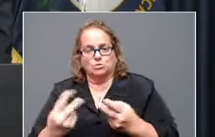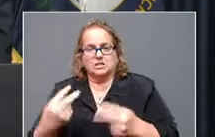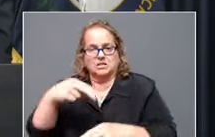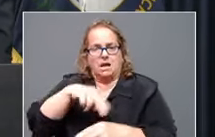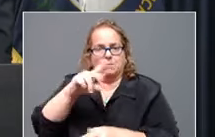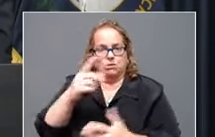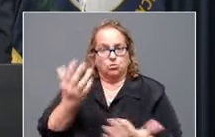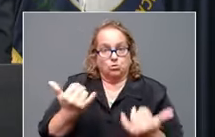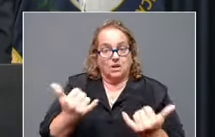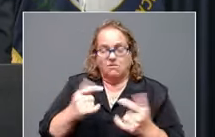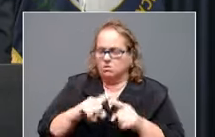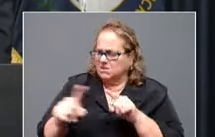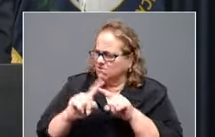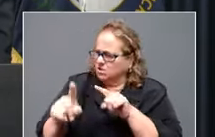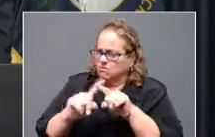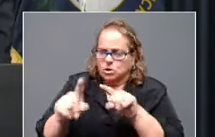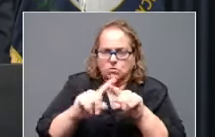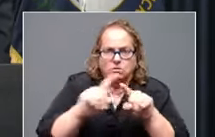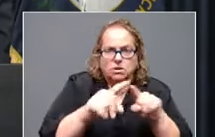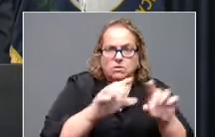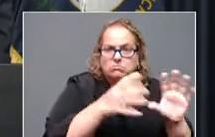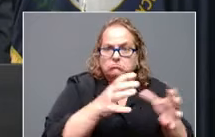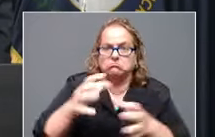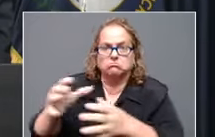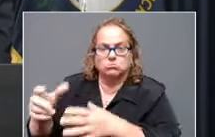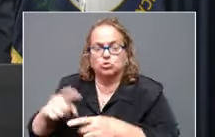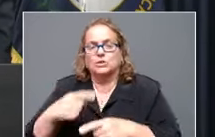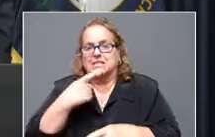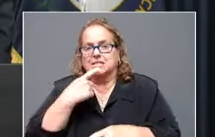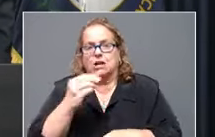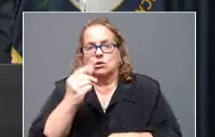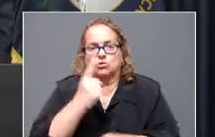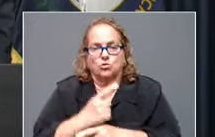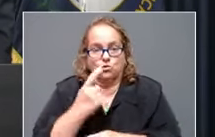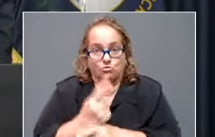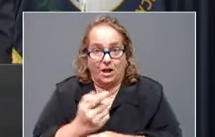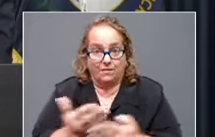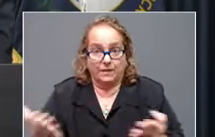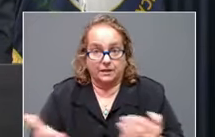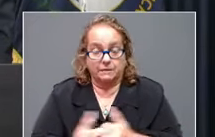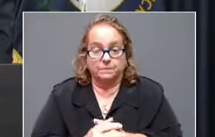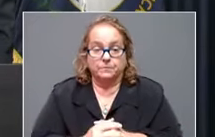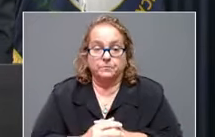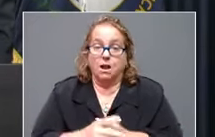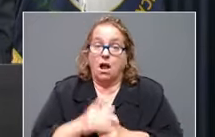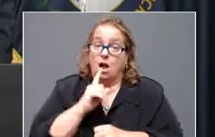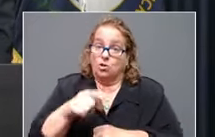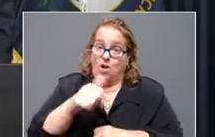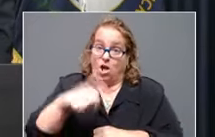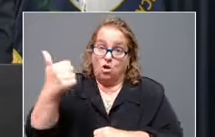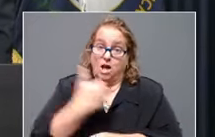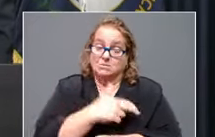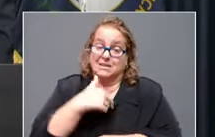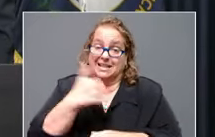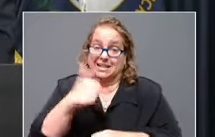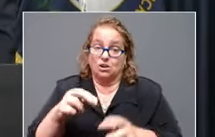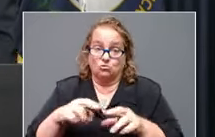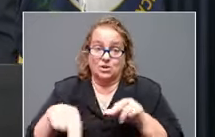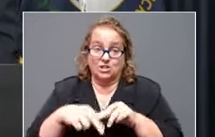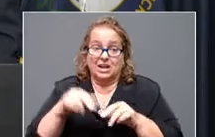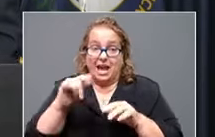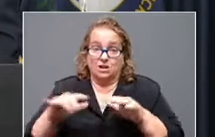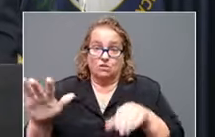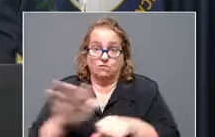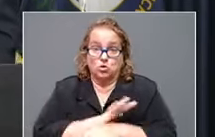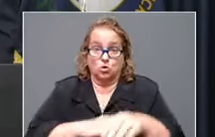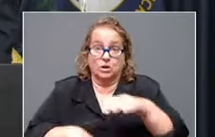life and say and do the right thing. Are there hospitals in any region that are at capacity now? Yes.